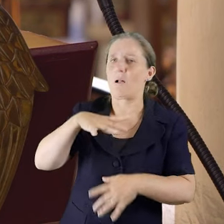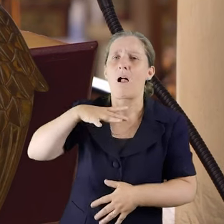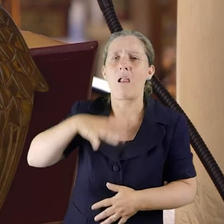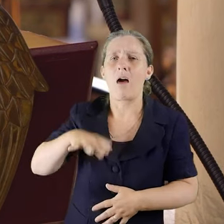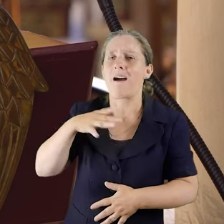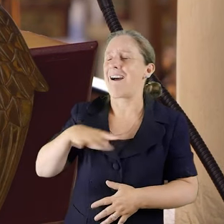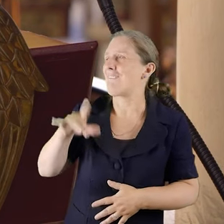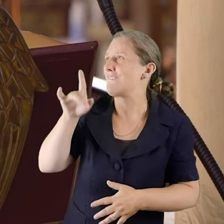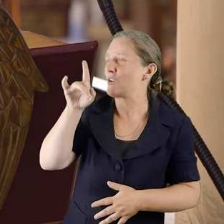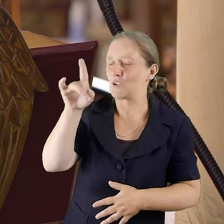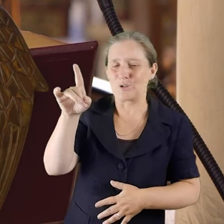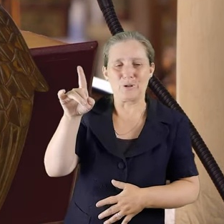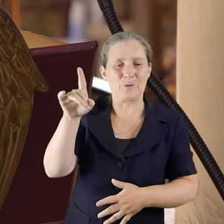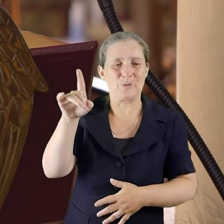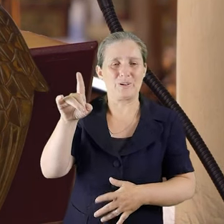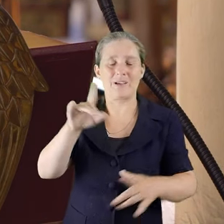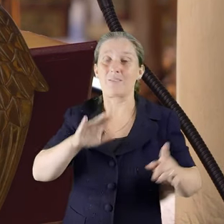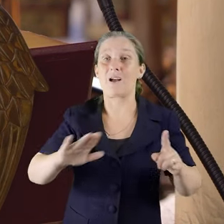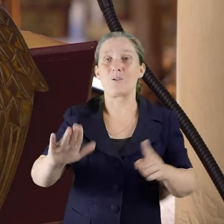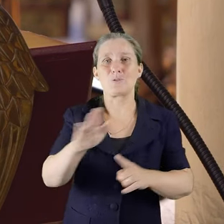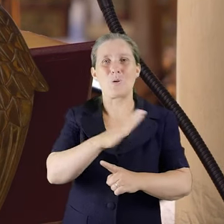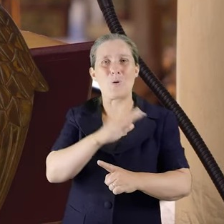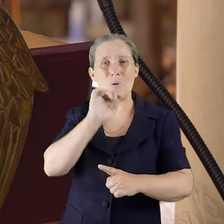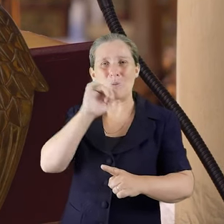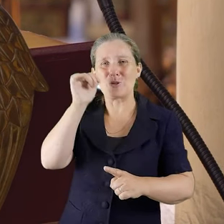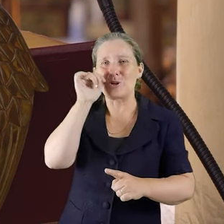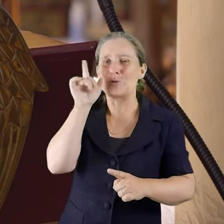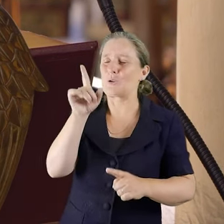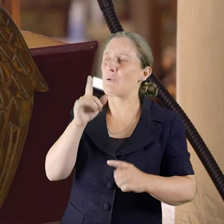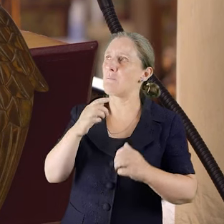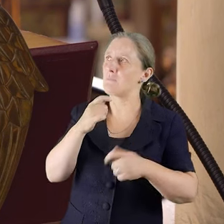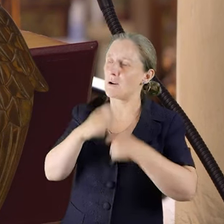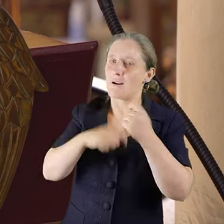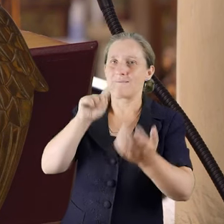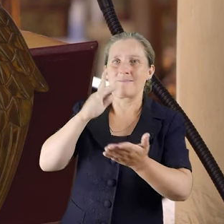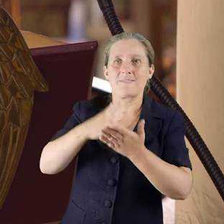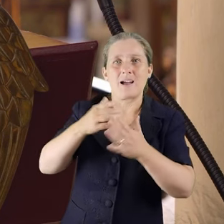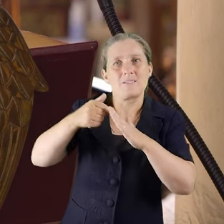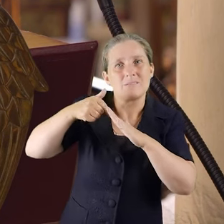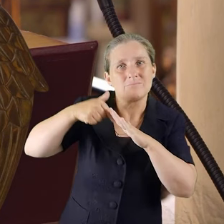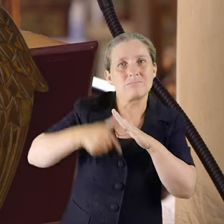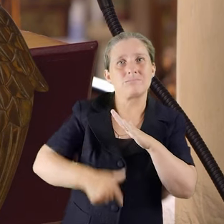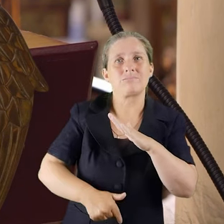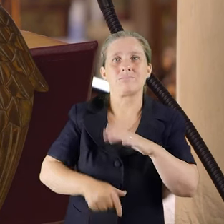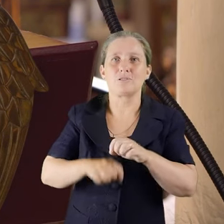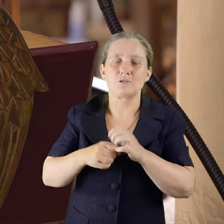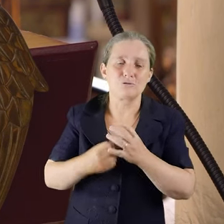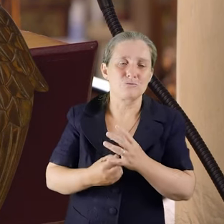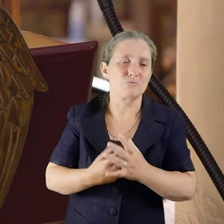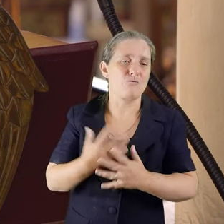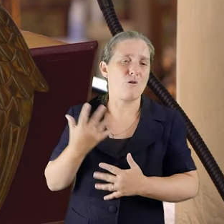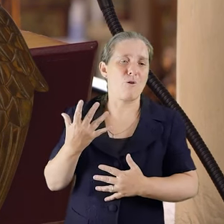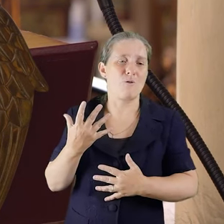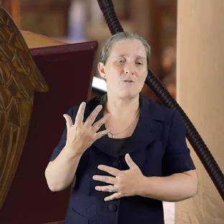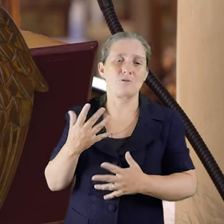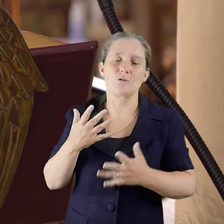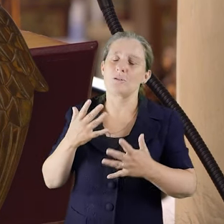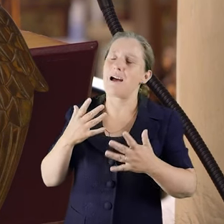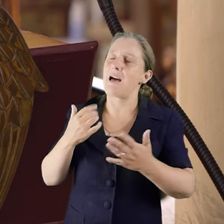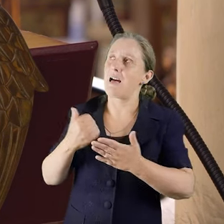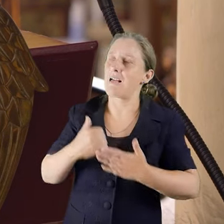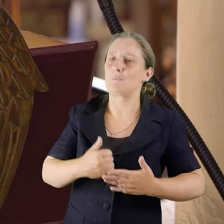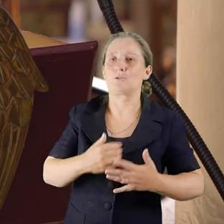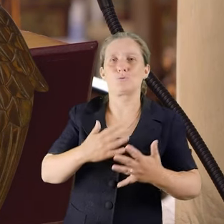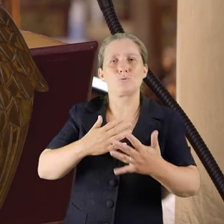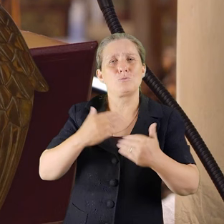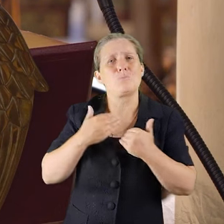a longing for you, that all might know you and deepen their faith. Grow in us a compassion for